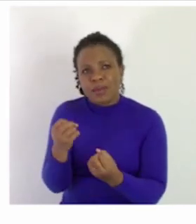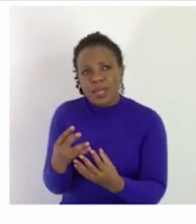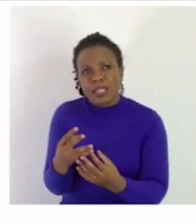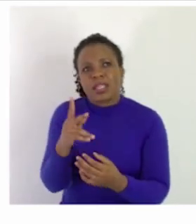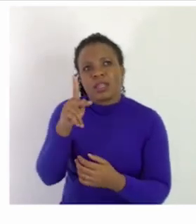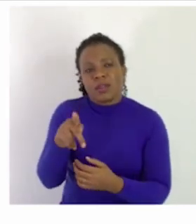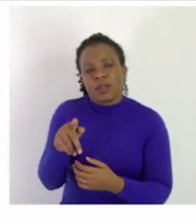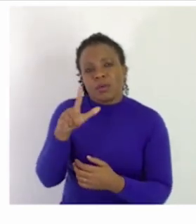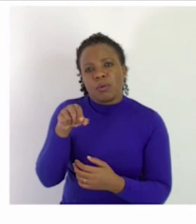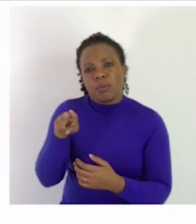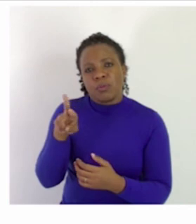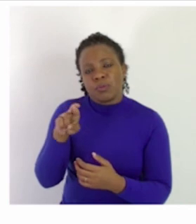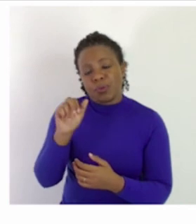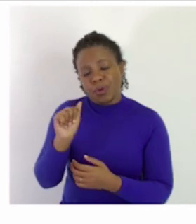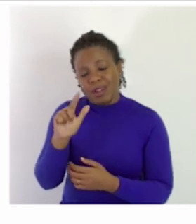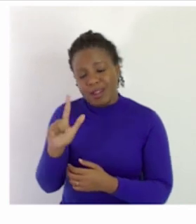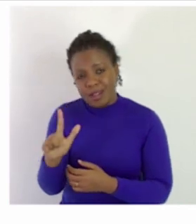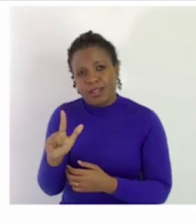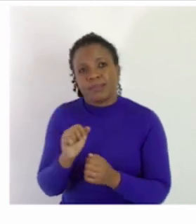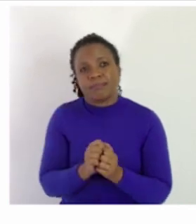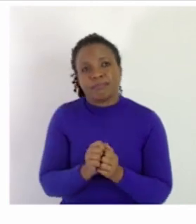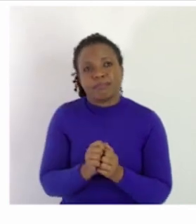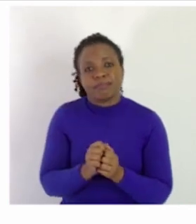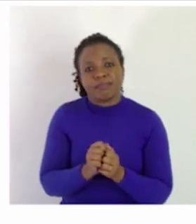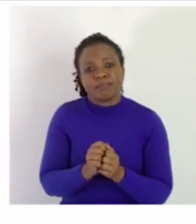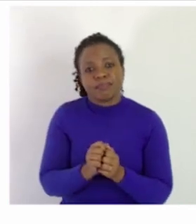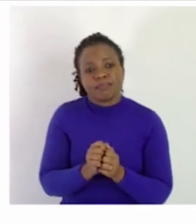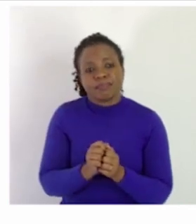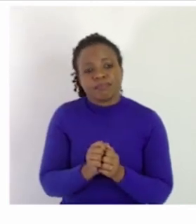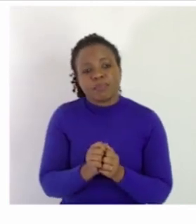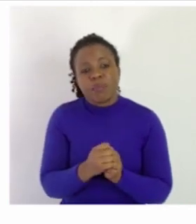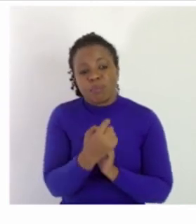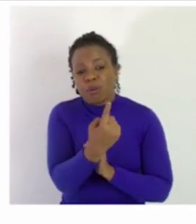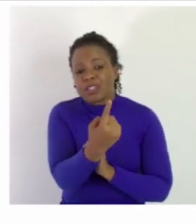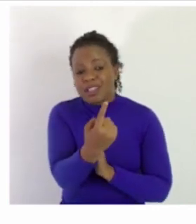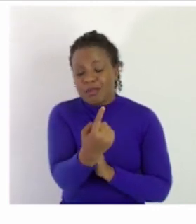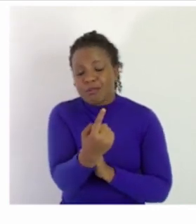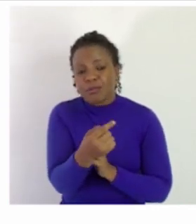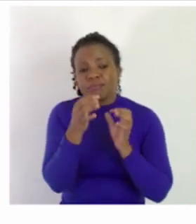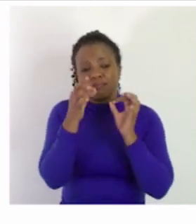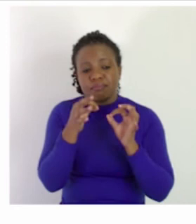I would ask you to sing the song, and then you identify